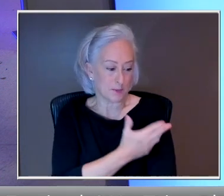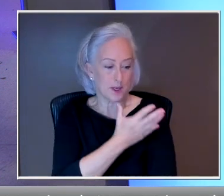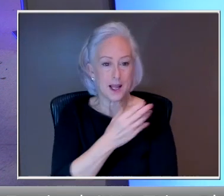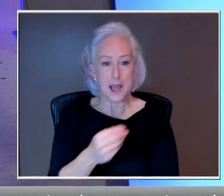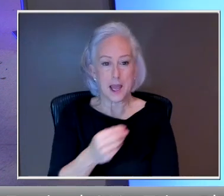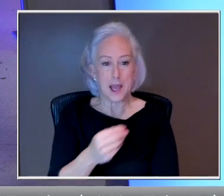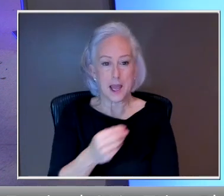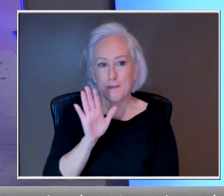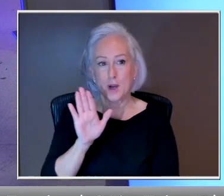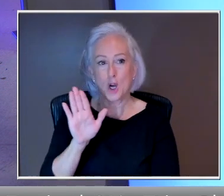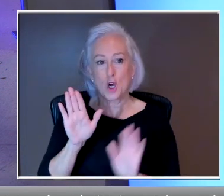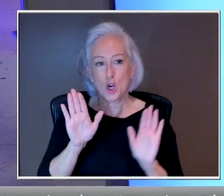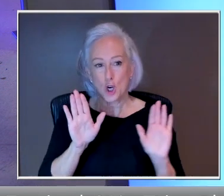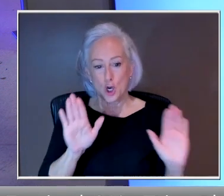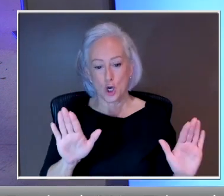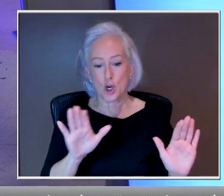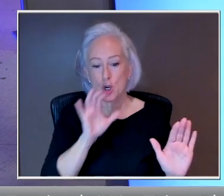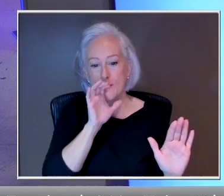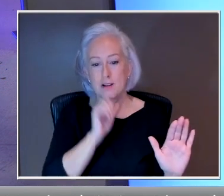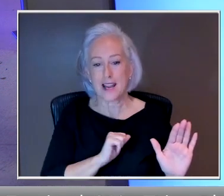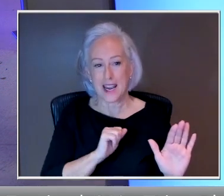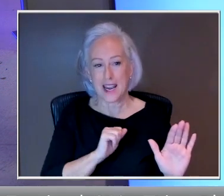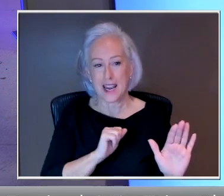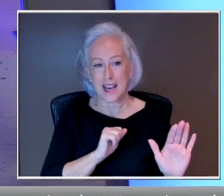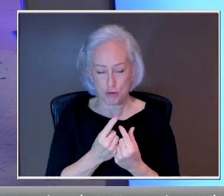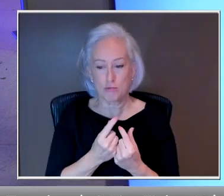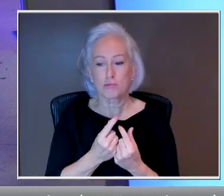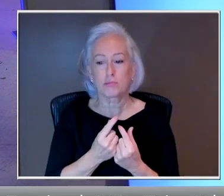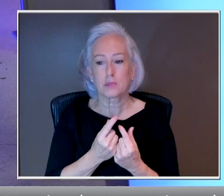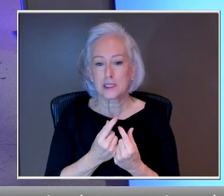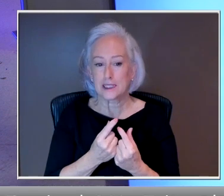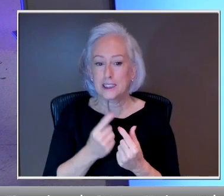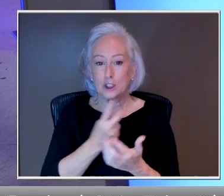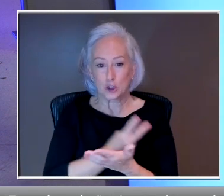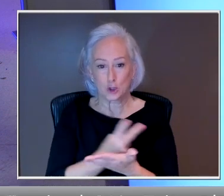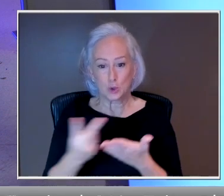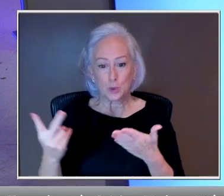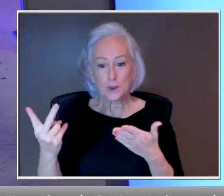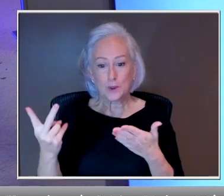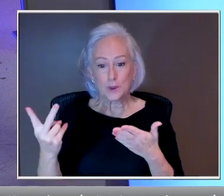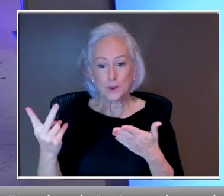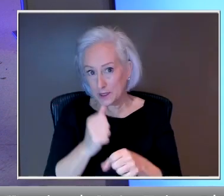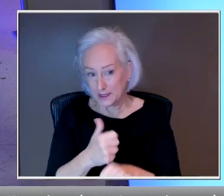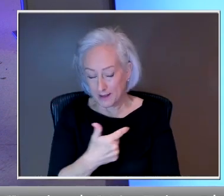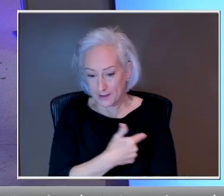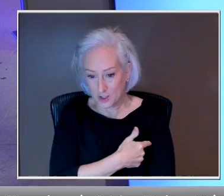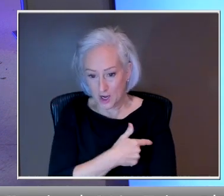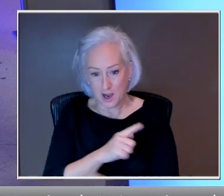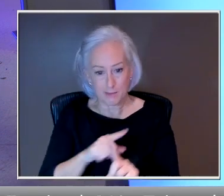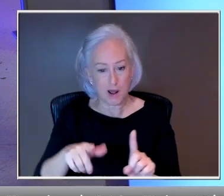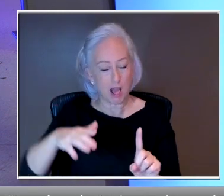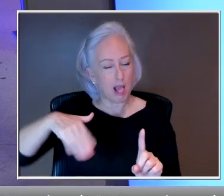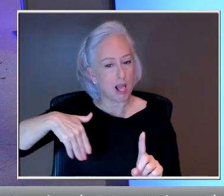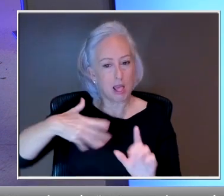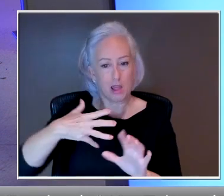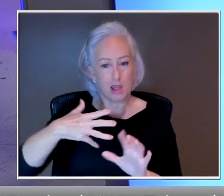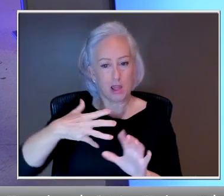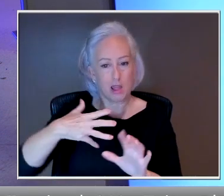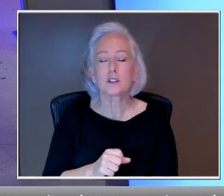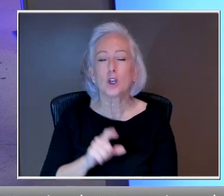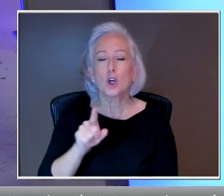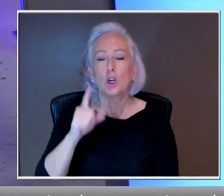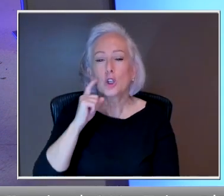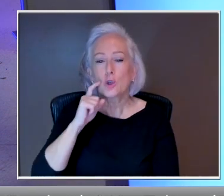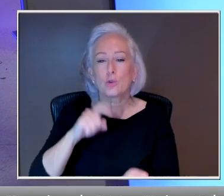I was 2 weeks shy also. And when did you notice something was changing with your heart? I know you mistook it